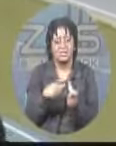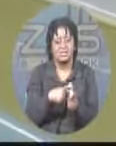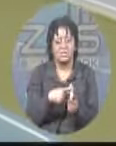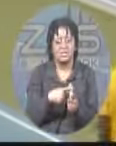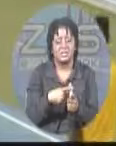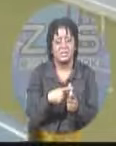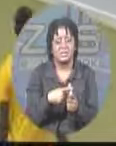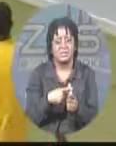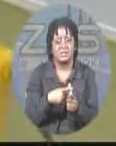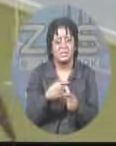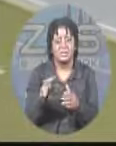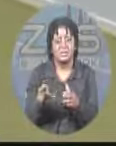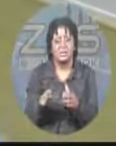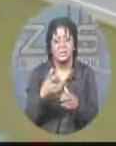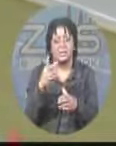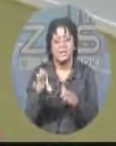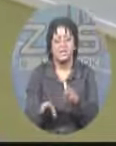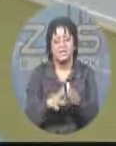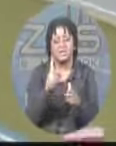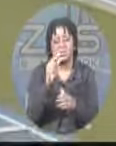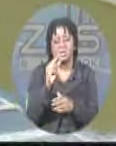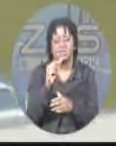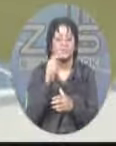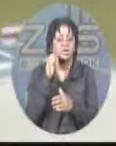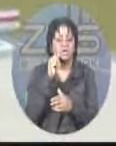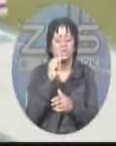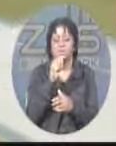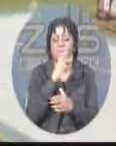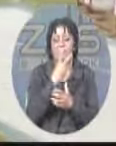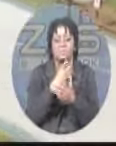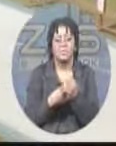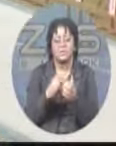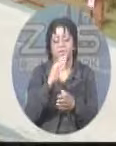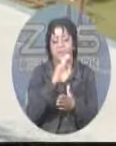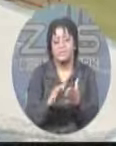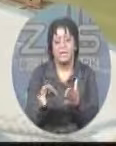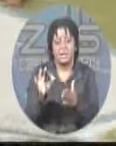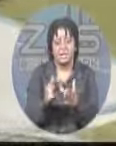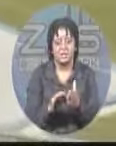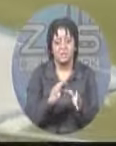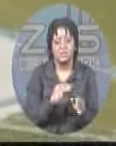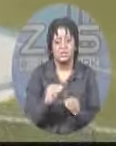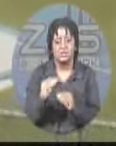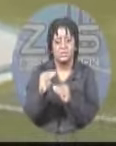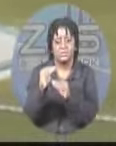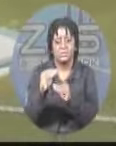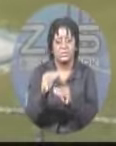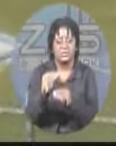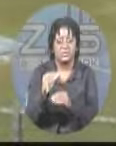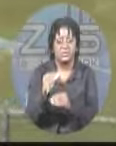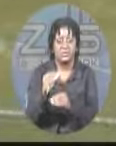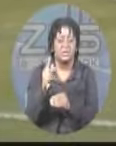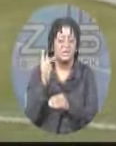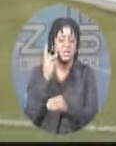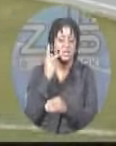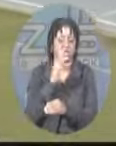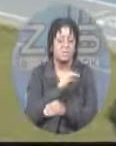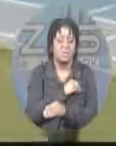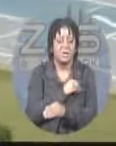as both failed to move on. Gabrielle Shannon 5th in her heat in 58.84 seconds, while Kanisha Marshall was 6th